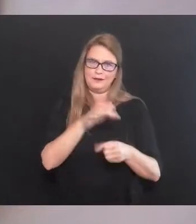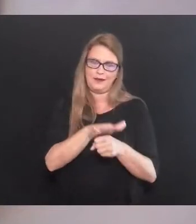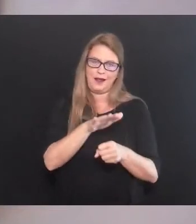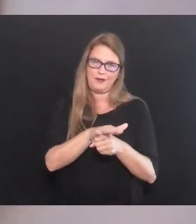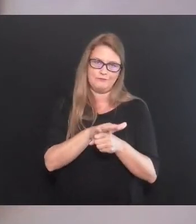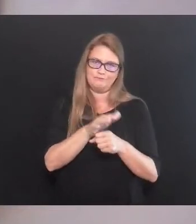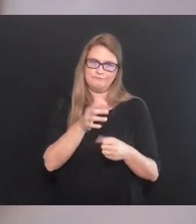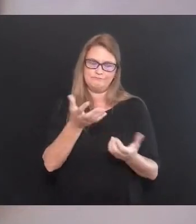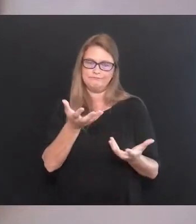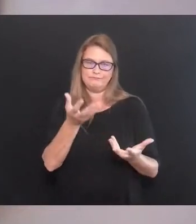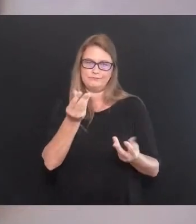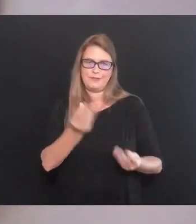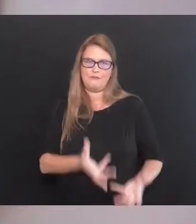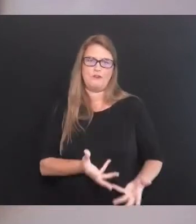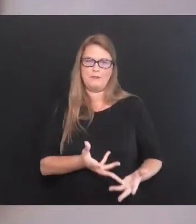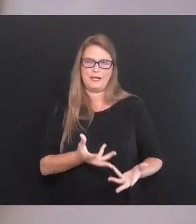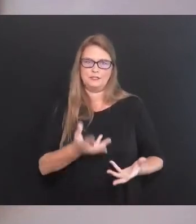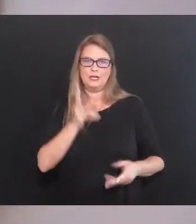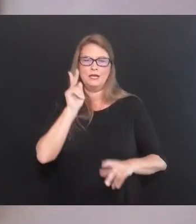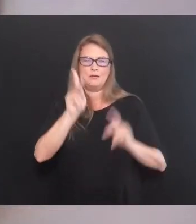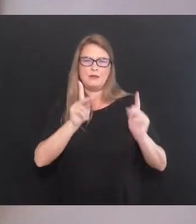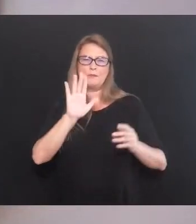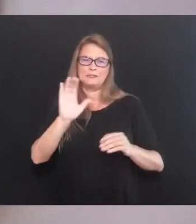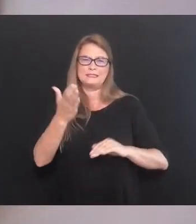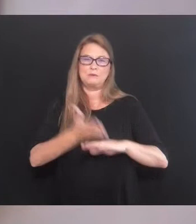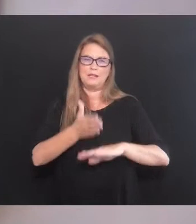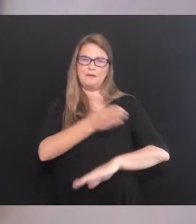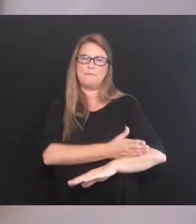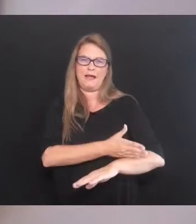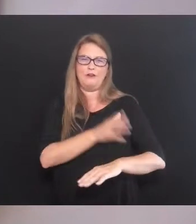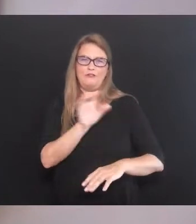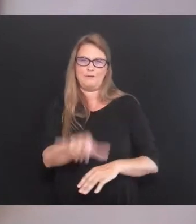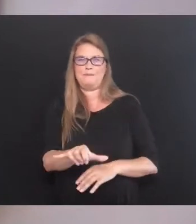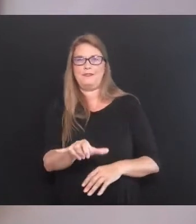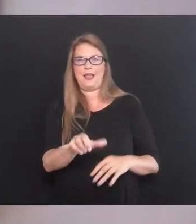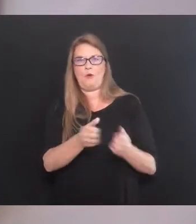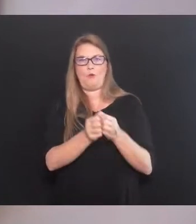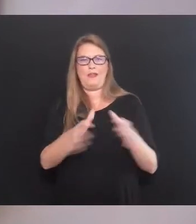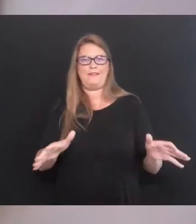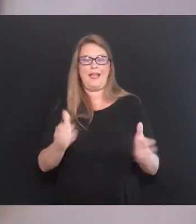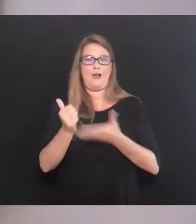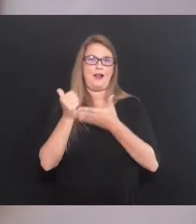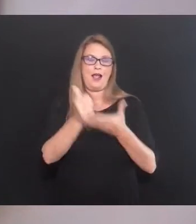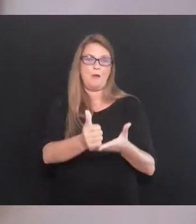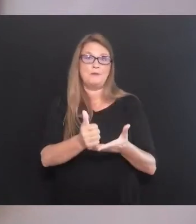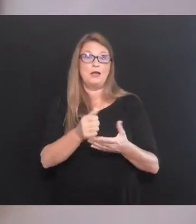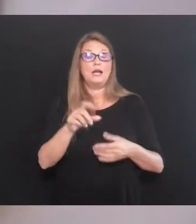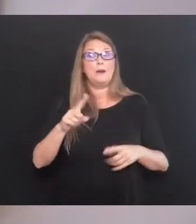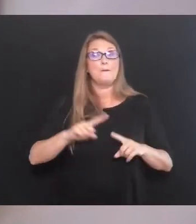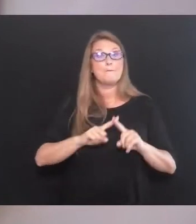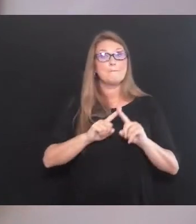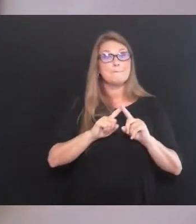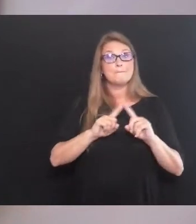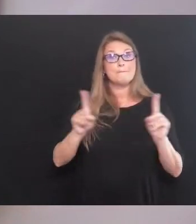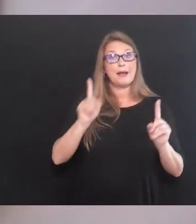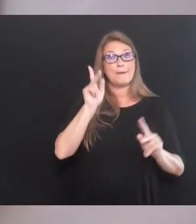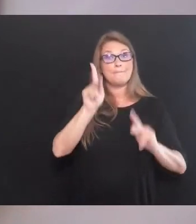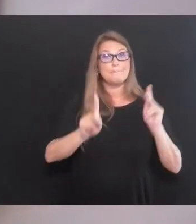seem to get better from that without any real big intervention. But also, as you said, related